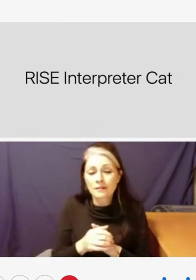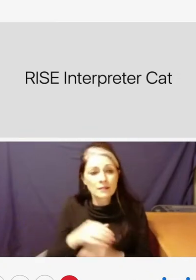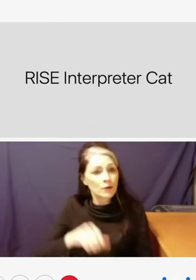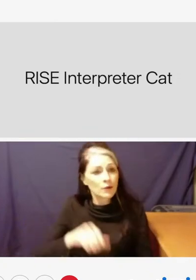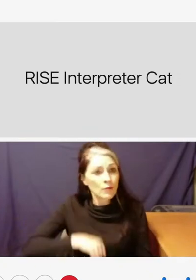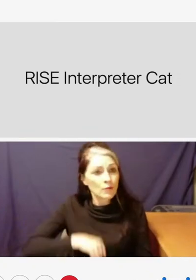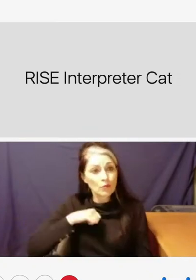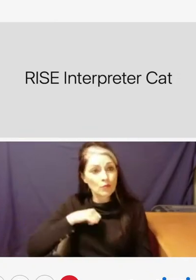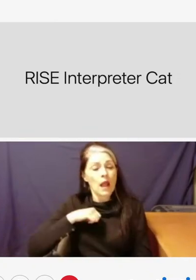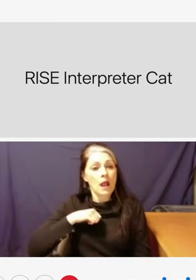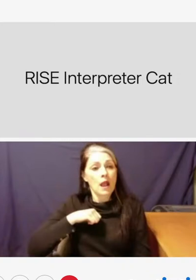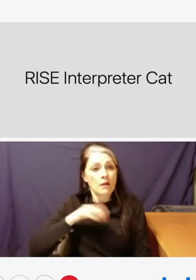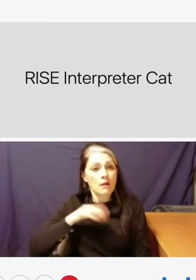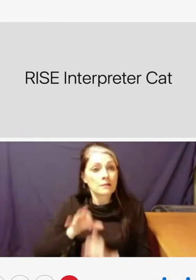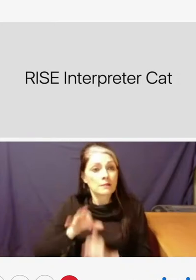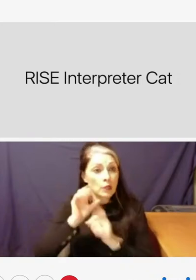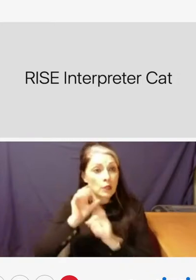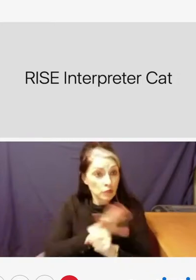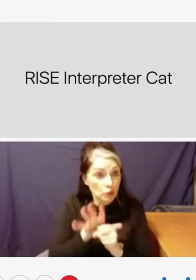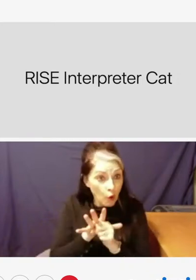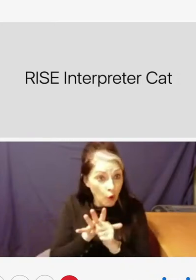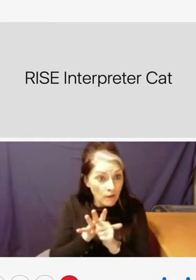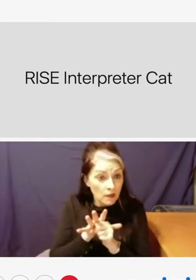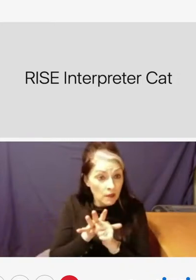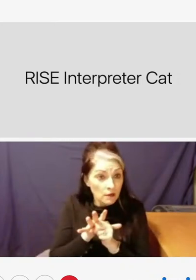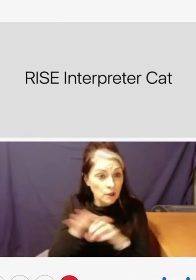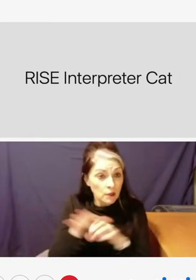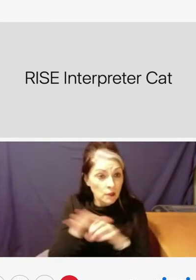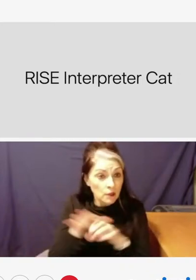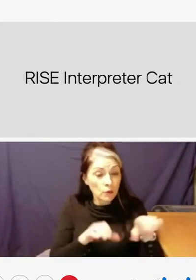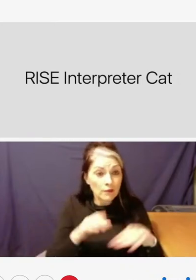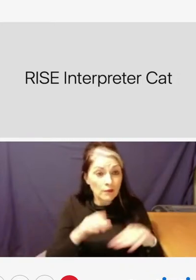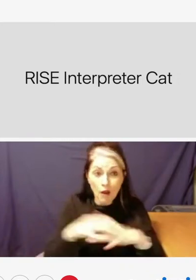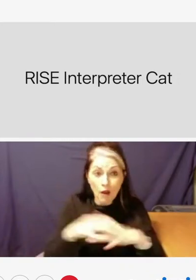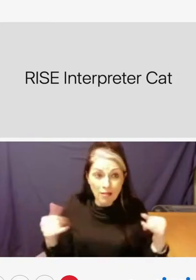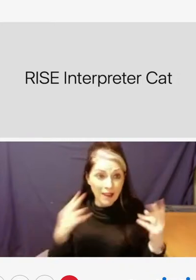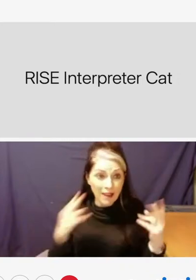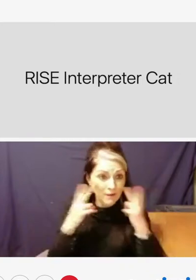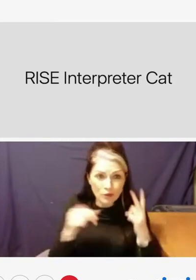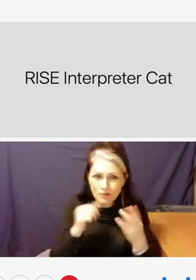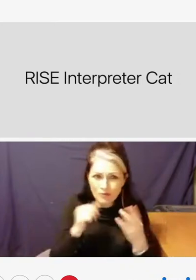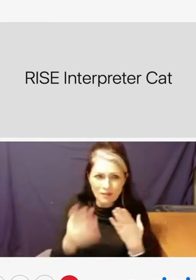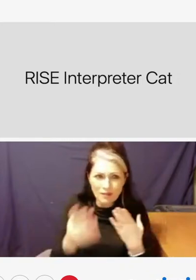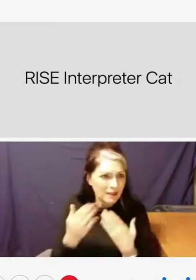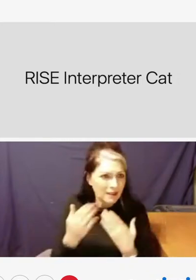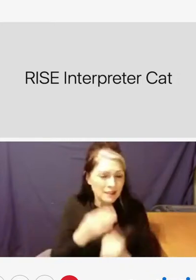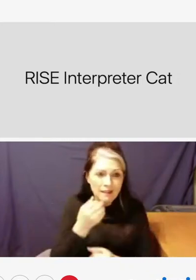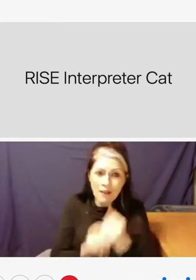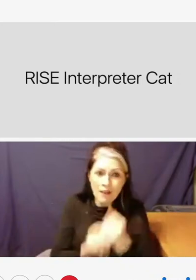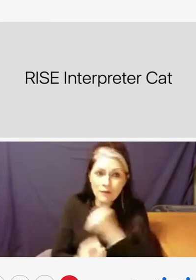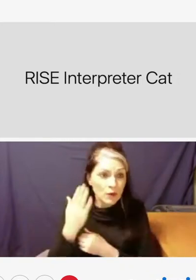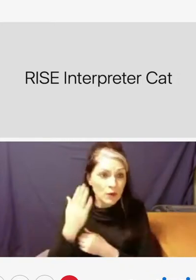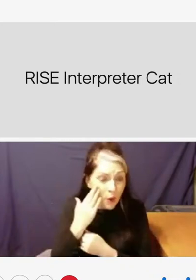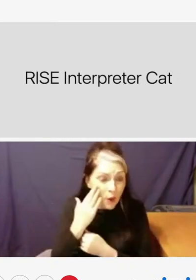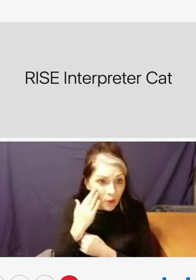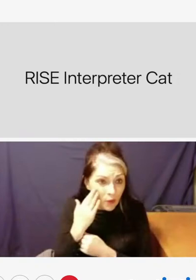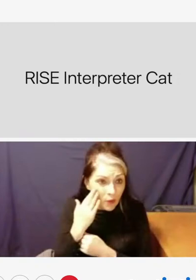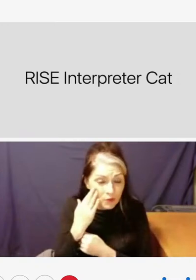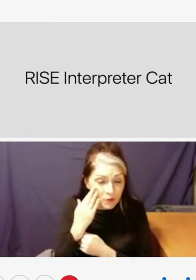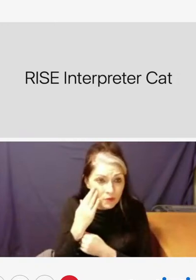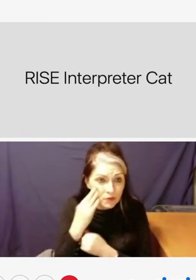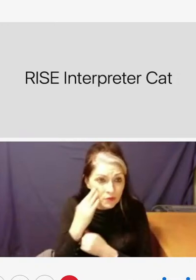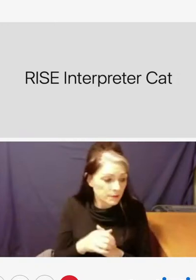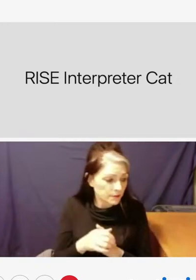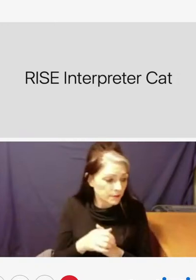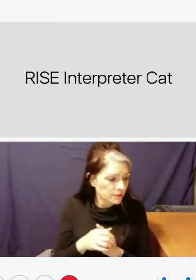covid uh doing this virtual is not easy as everybody knows and and you know uh so they they've been able to work